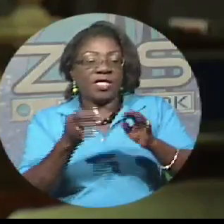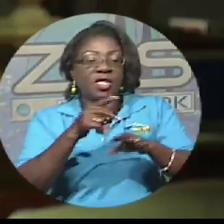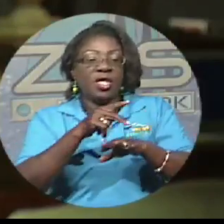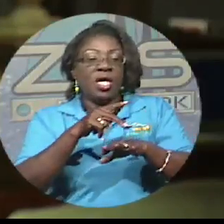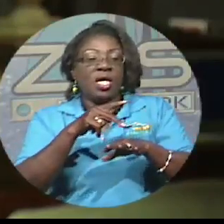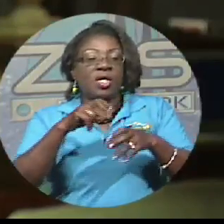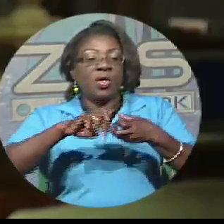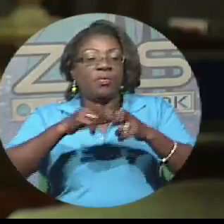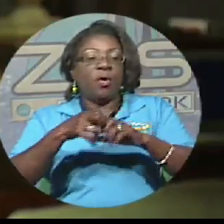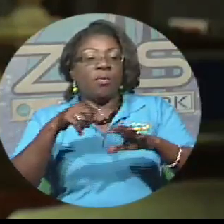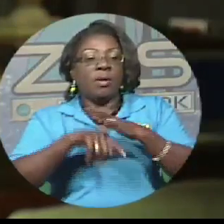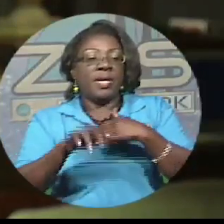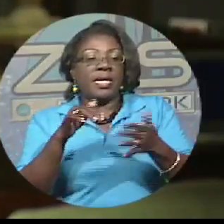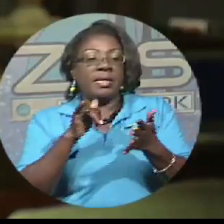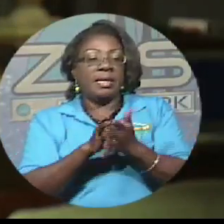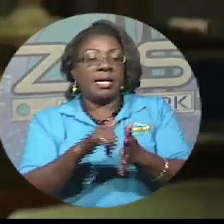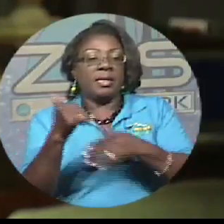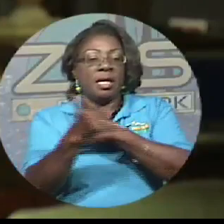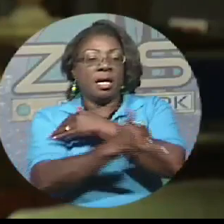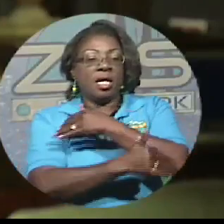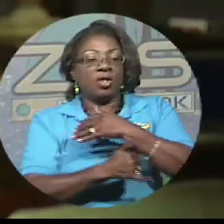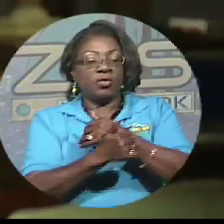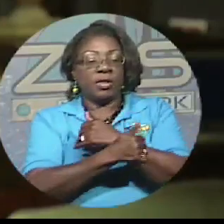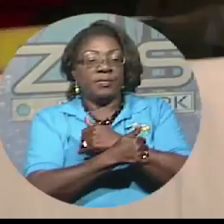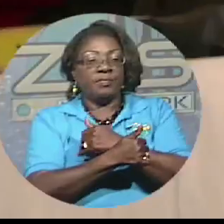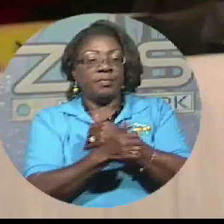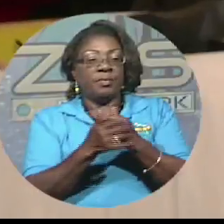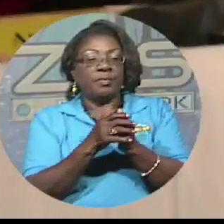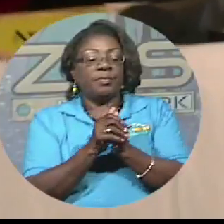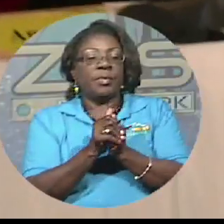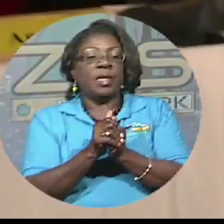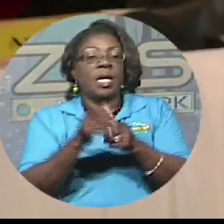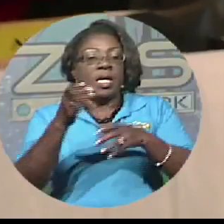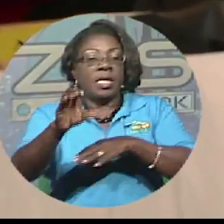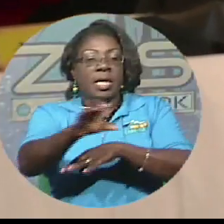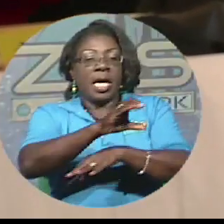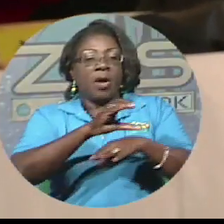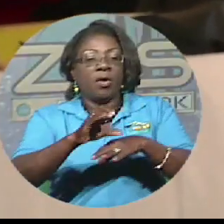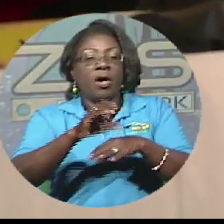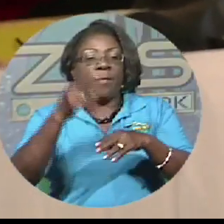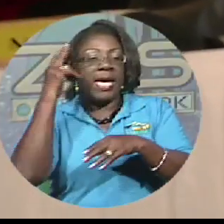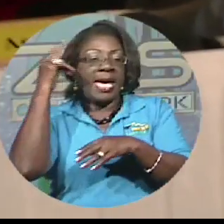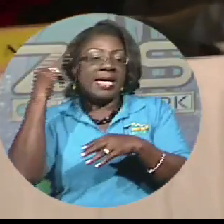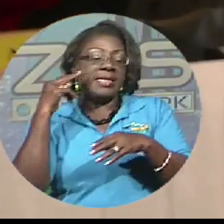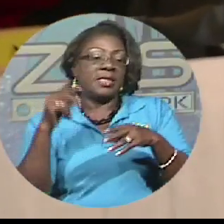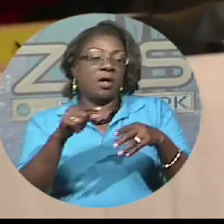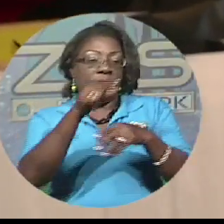country. Been trying to get the British to pay for that, and they're refusing. The CARICOM heads of government meeting in